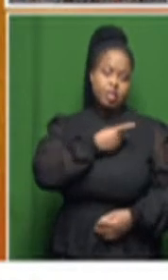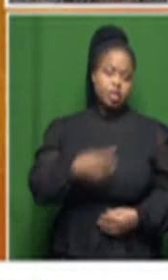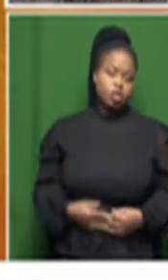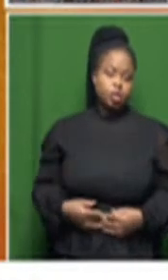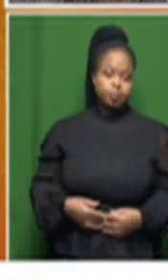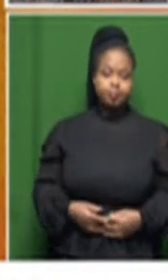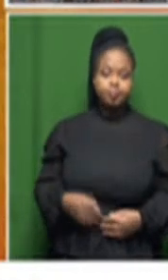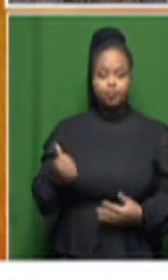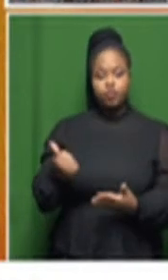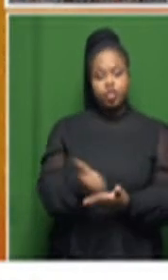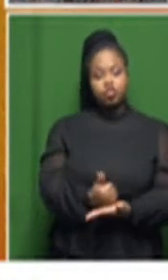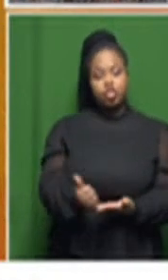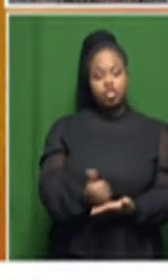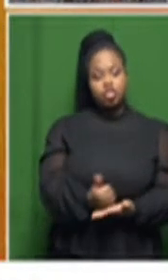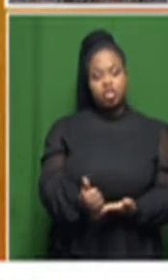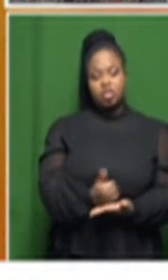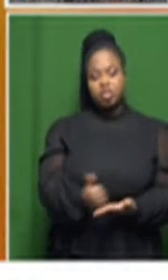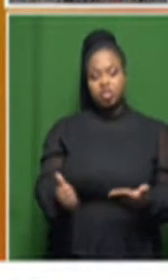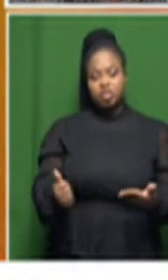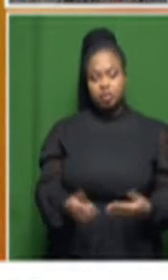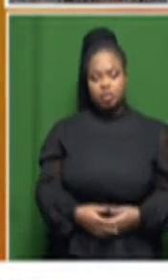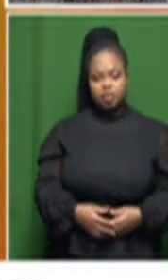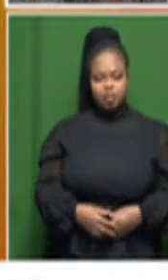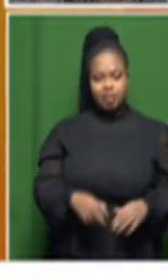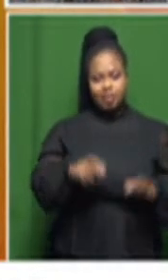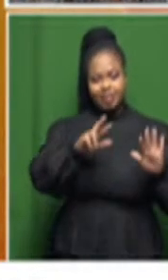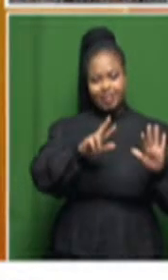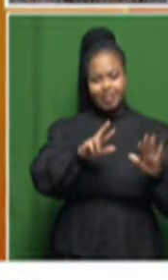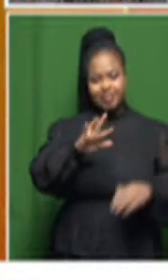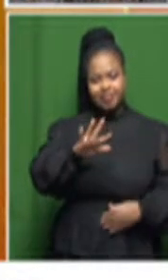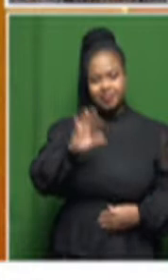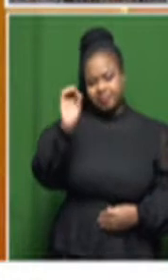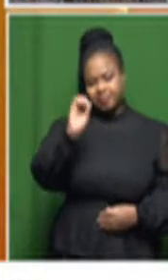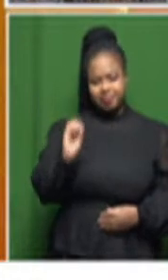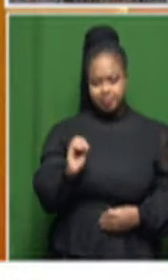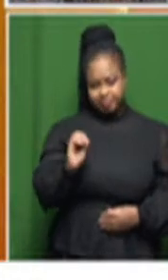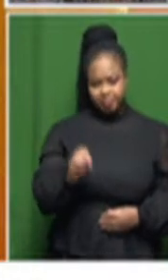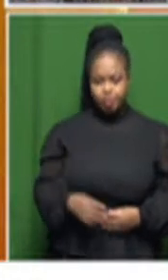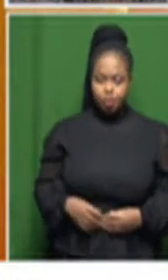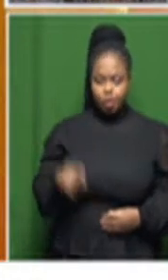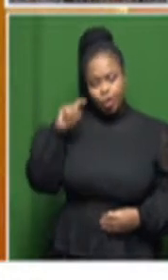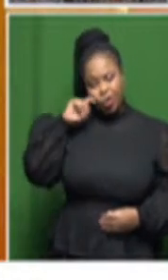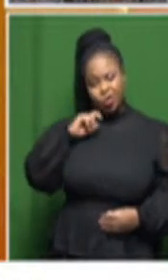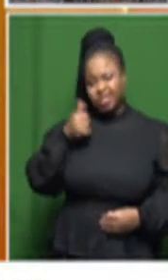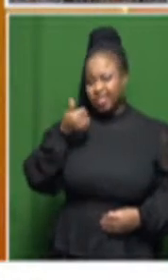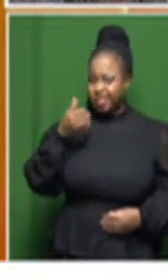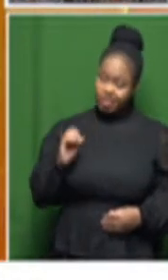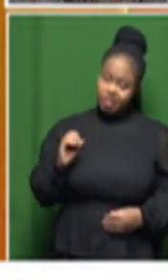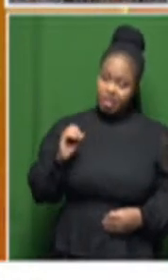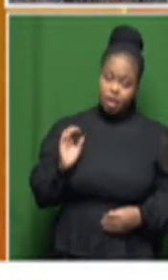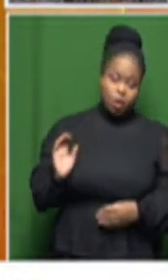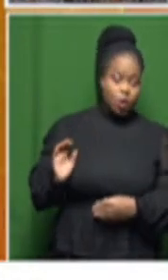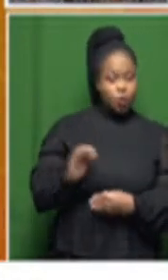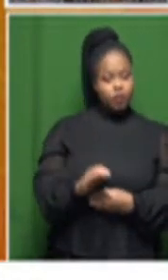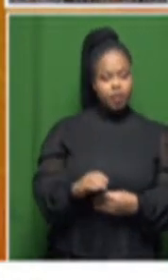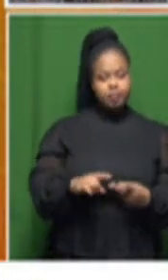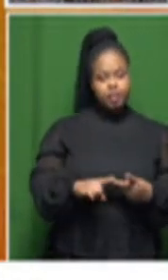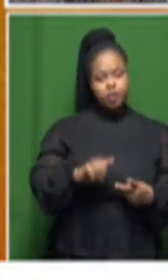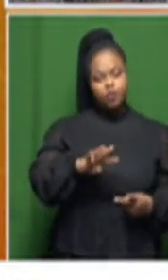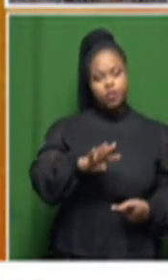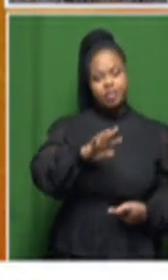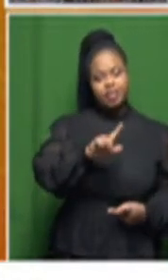in terms of registration, we've reached 85% for the 60 years and above, 47% for the 50